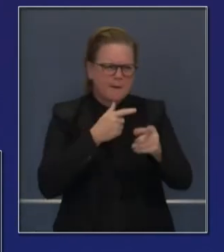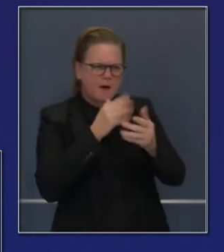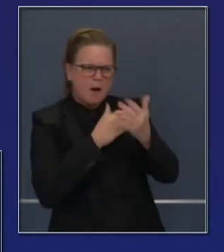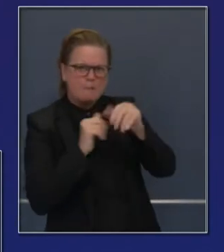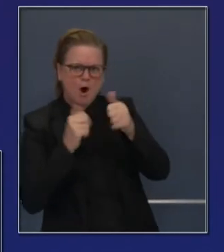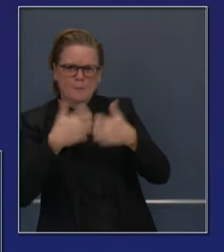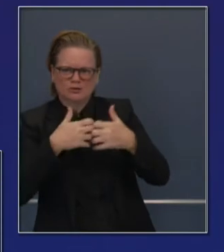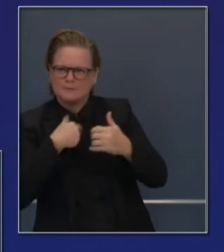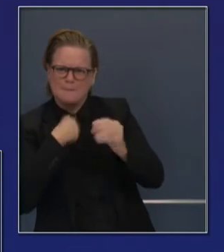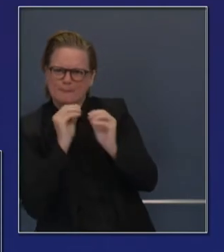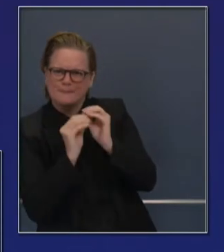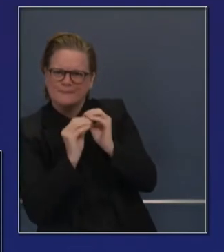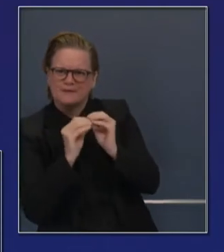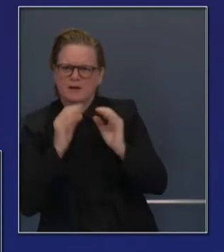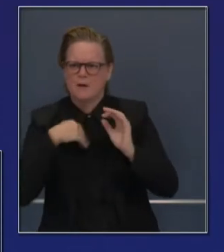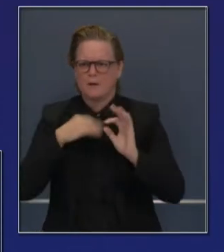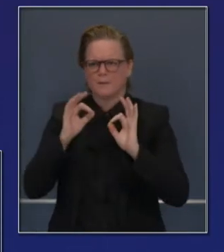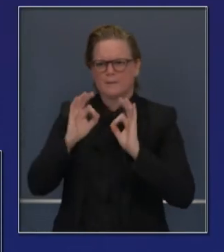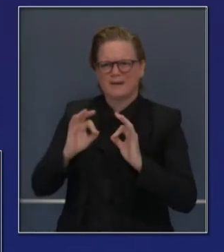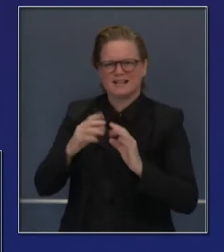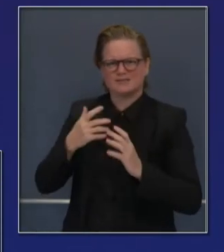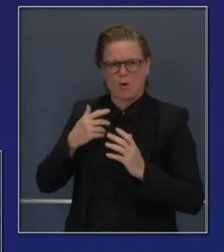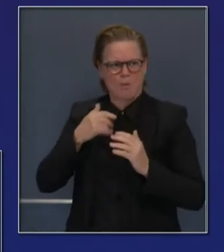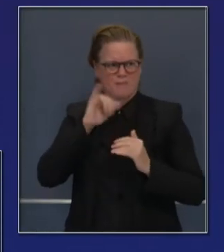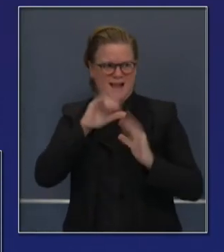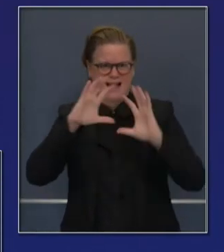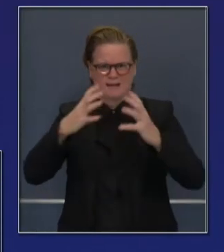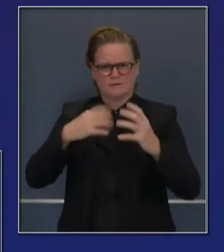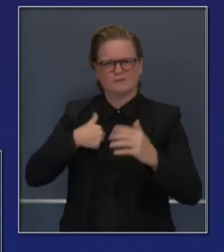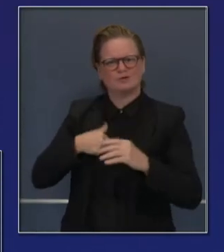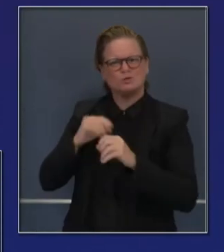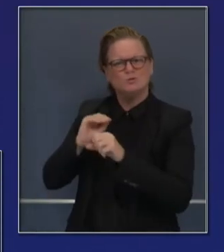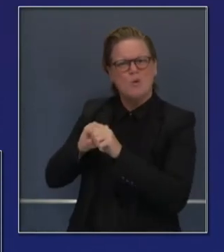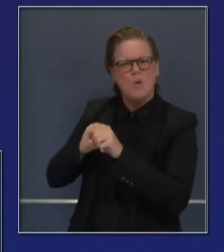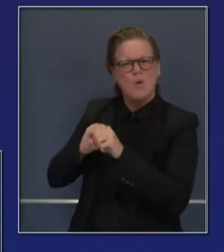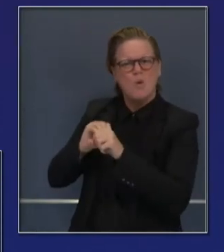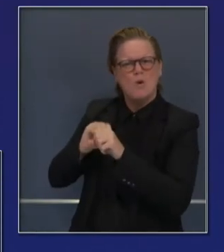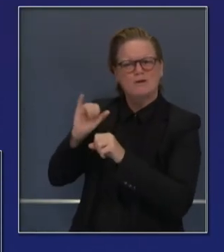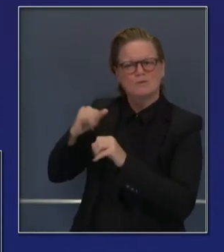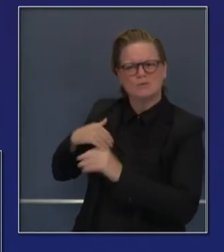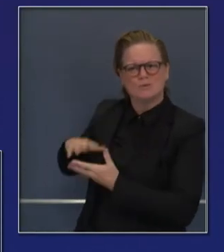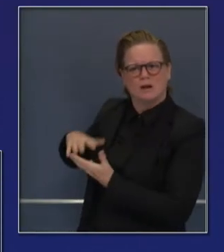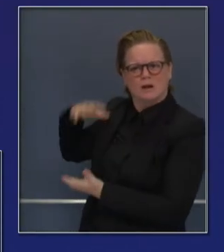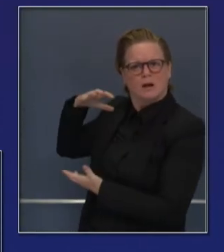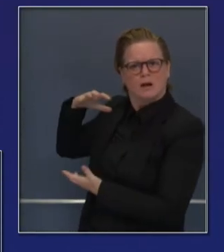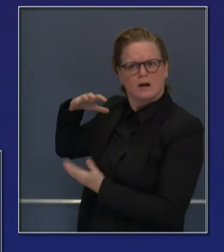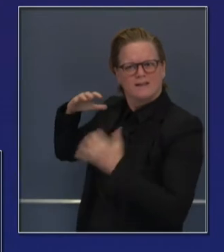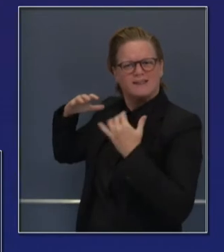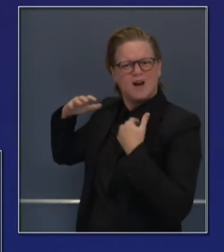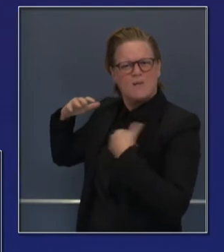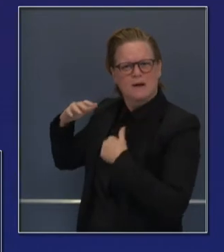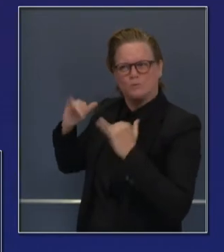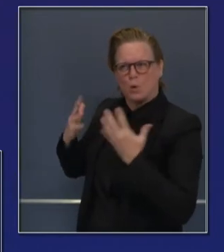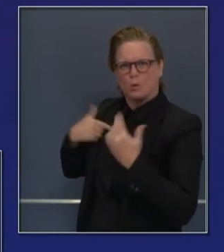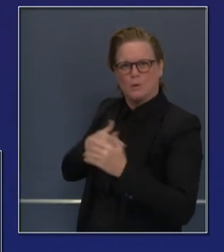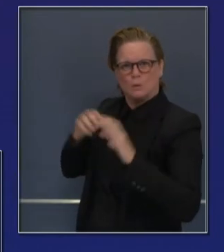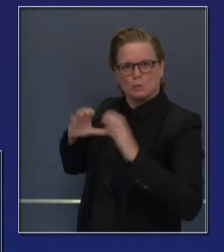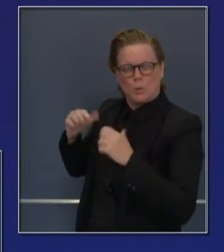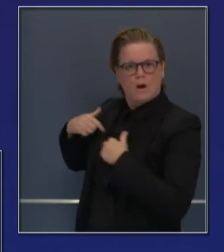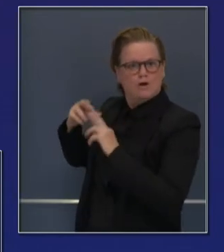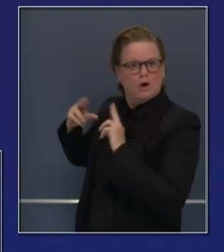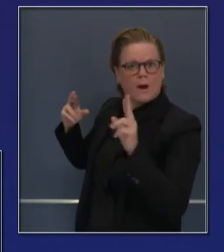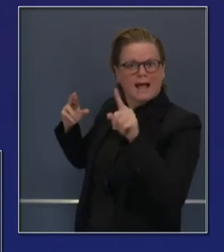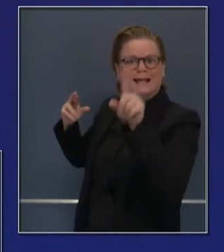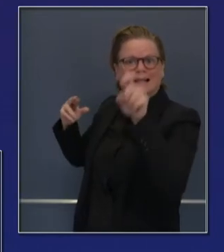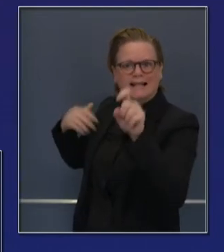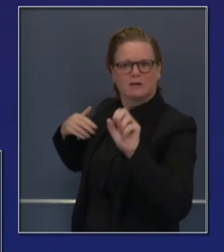the state supplementing those efforts. So giving you just some bullet points of some examples, not a comprehensive